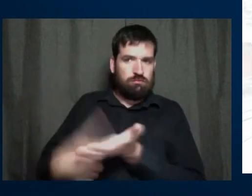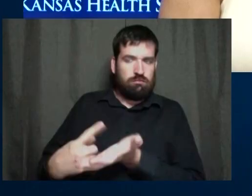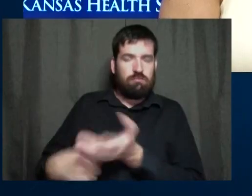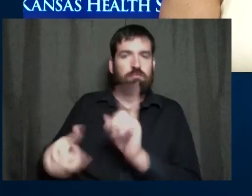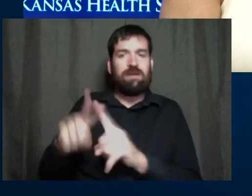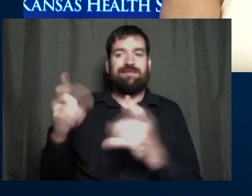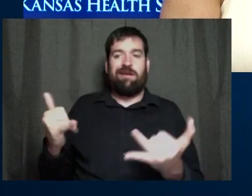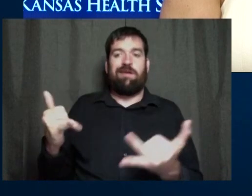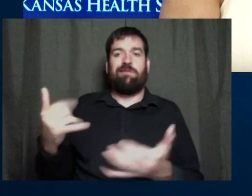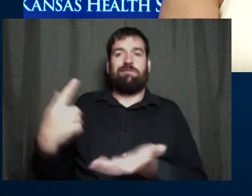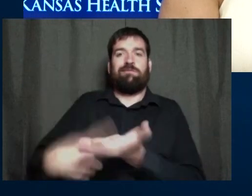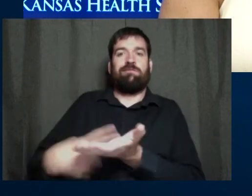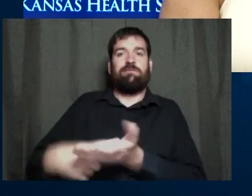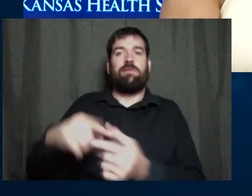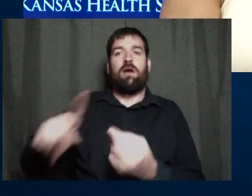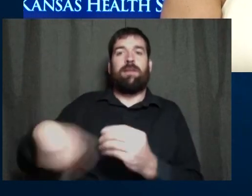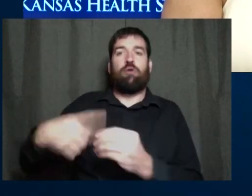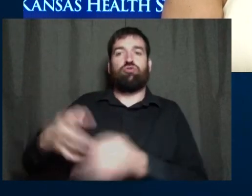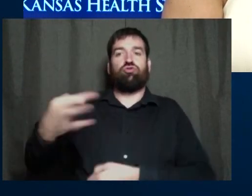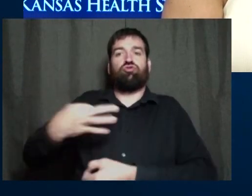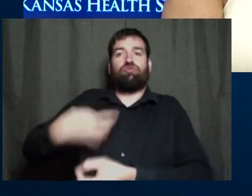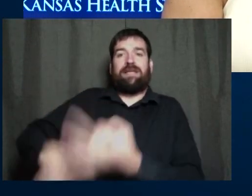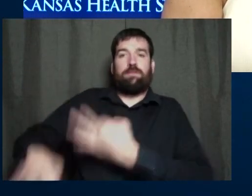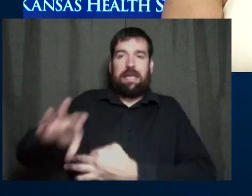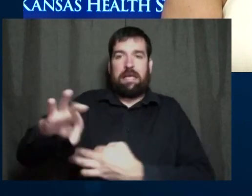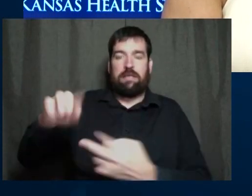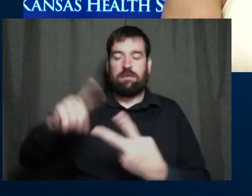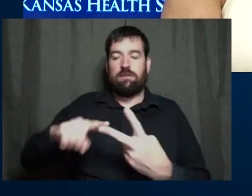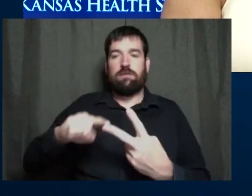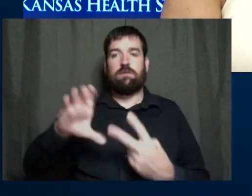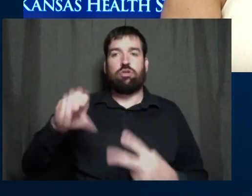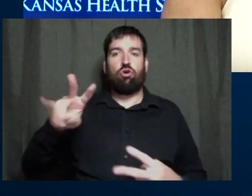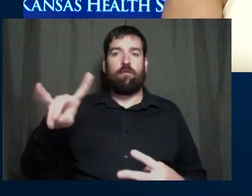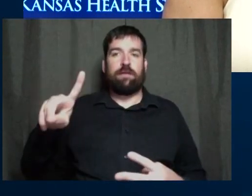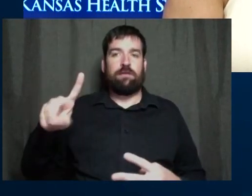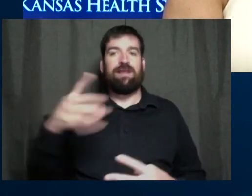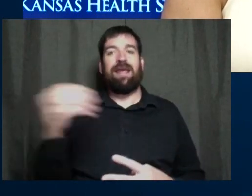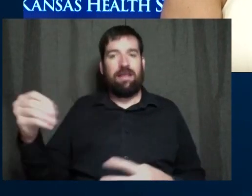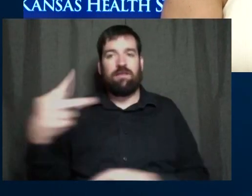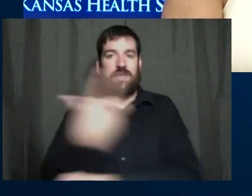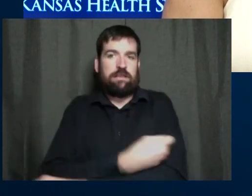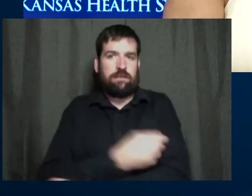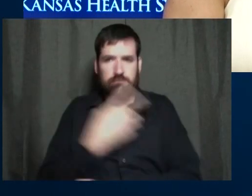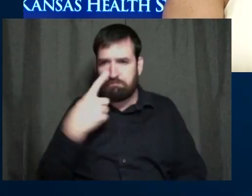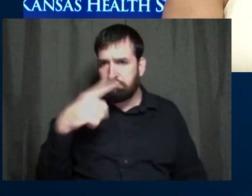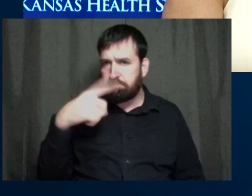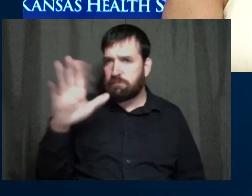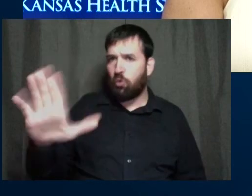transplant, COVID, and the vaccine. So if you could give us your infectious disease perspective on some of